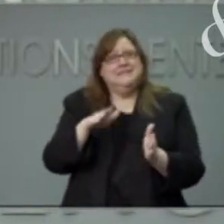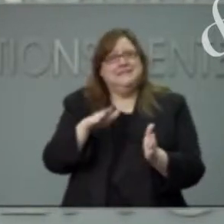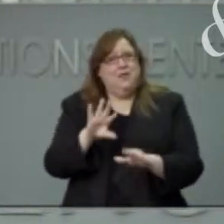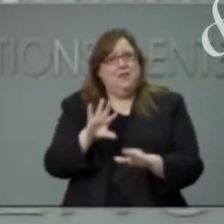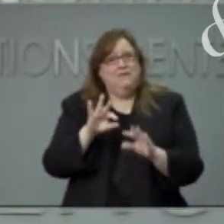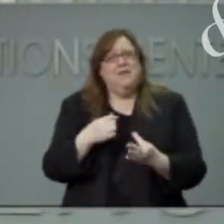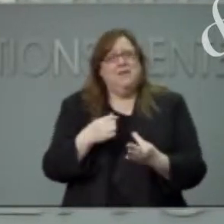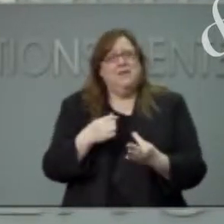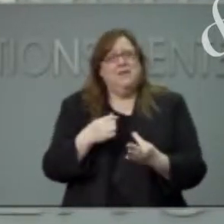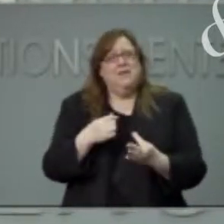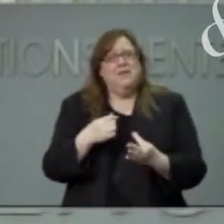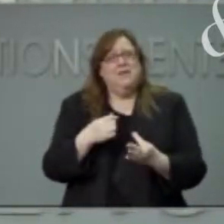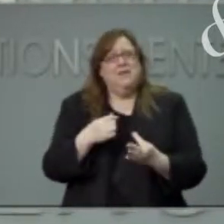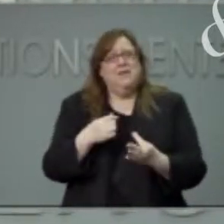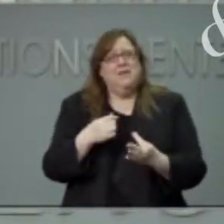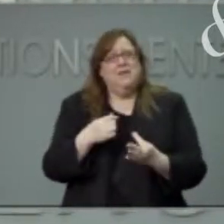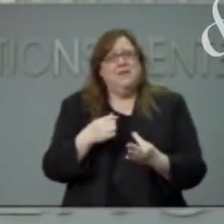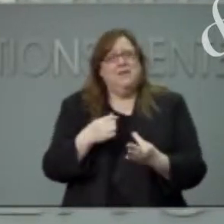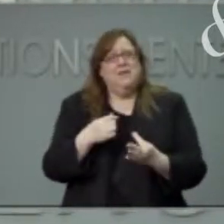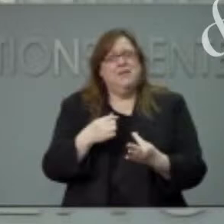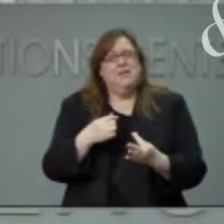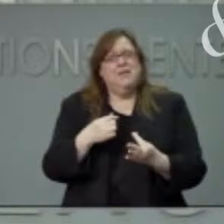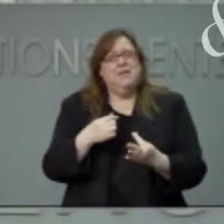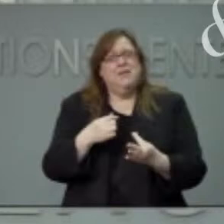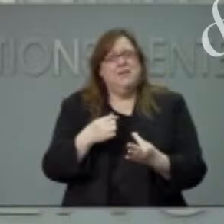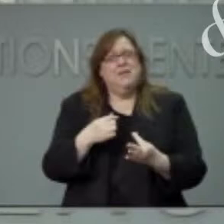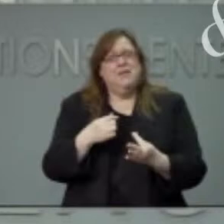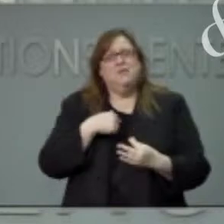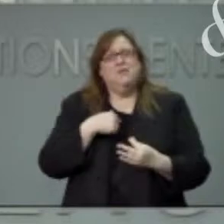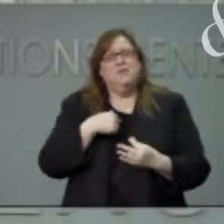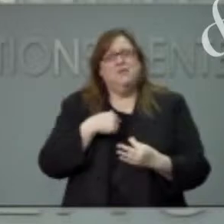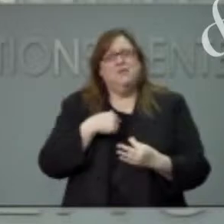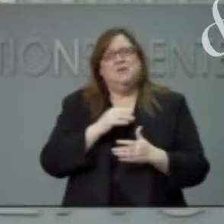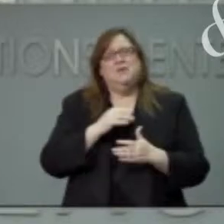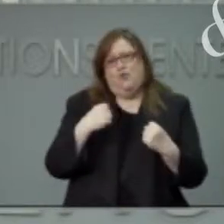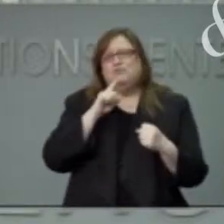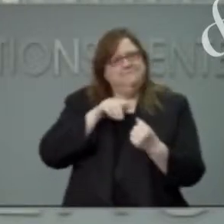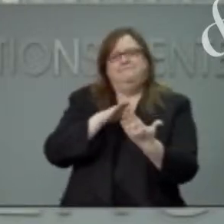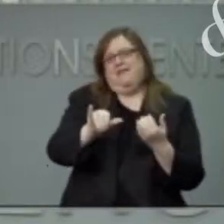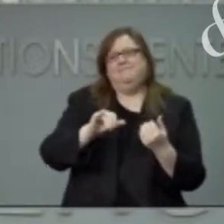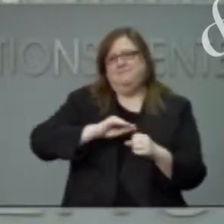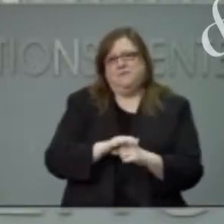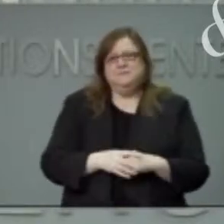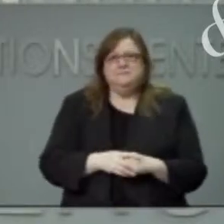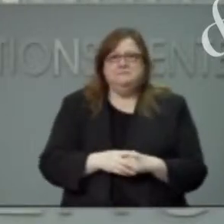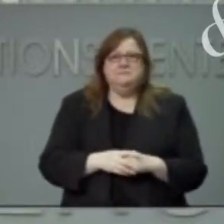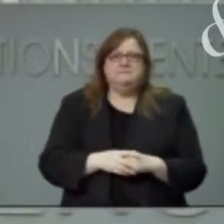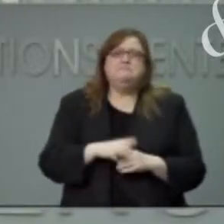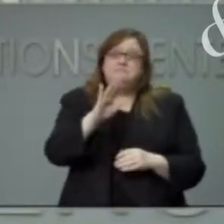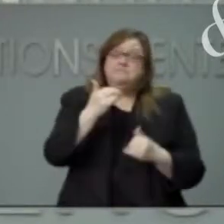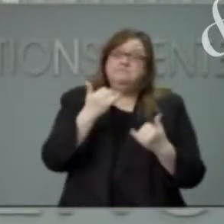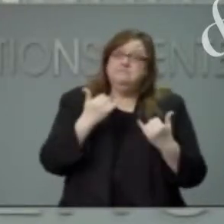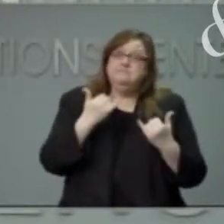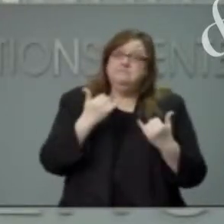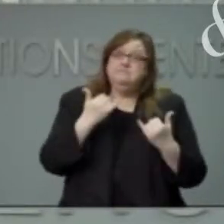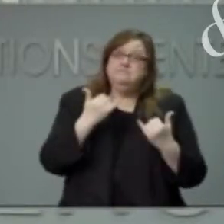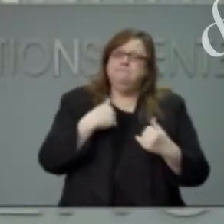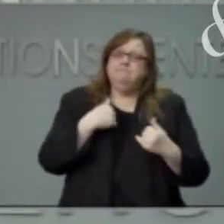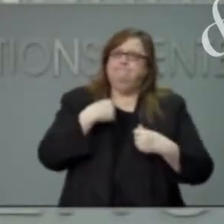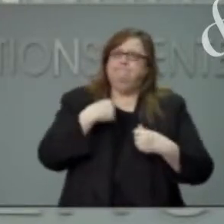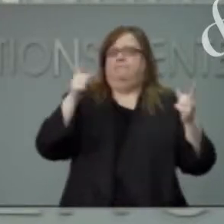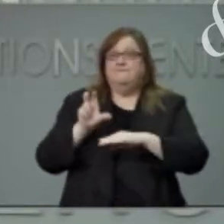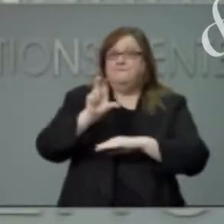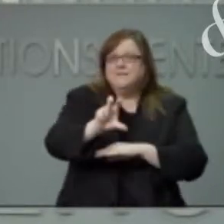Today, we're pleased to announce another investment in childcare to help families and children and our early